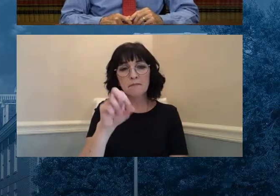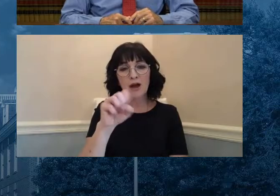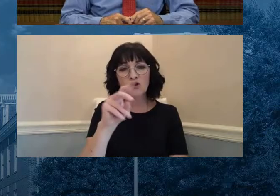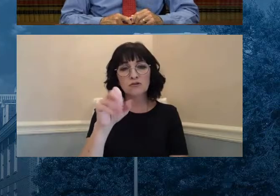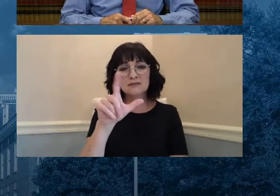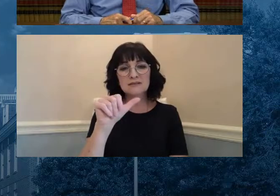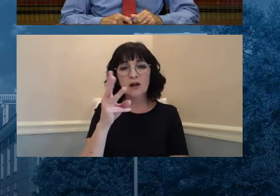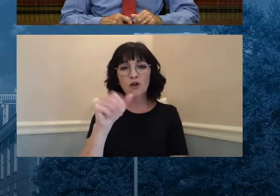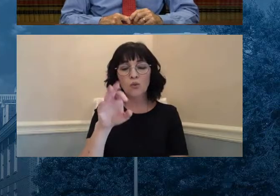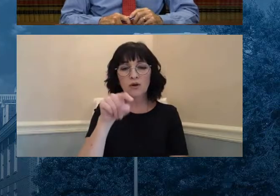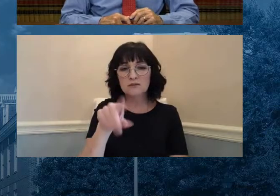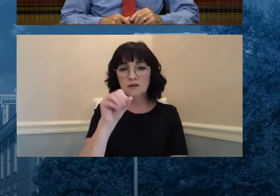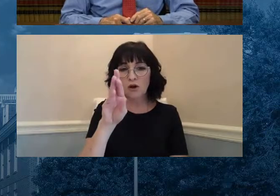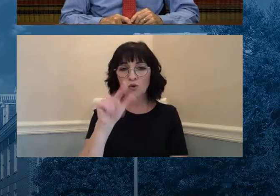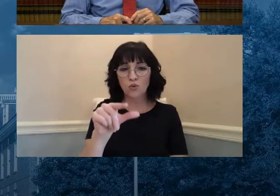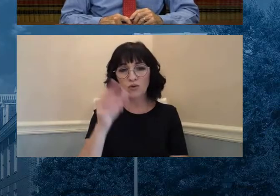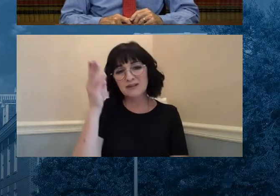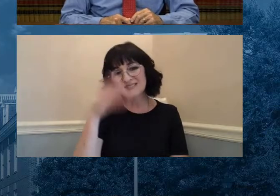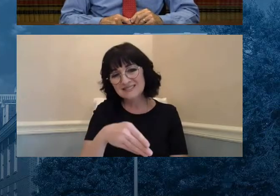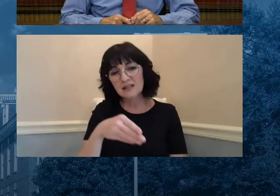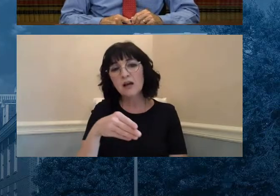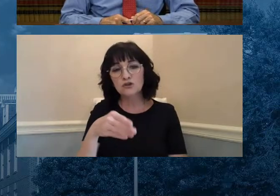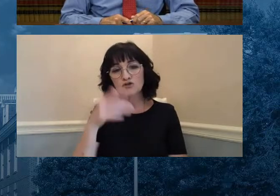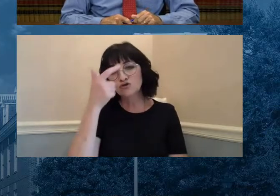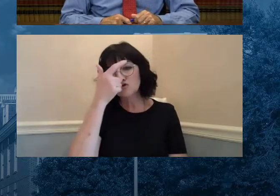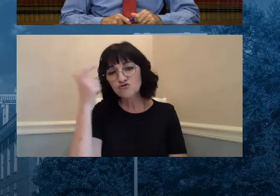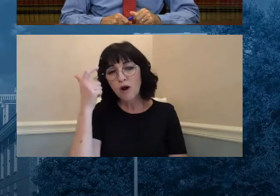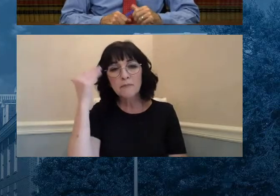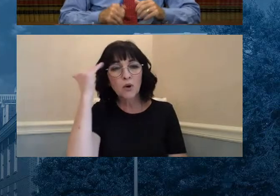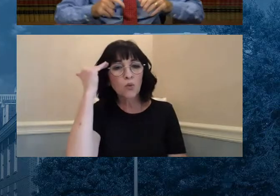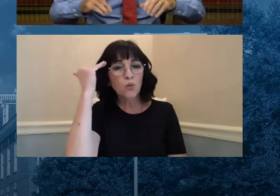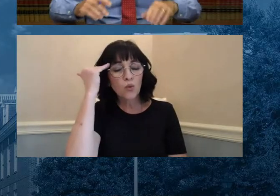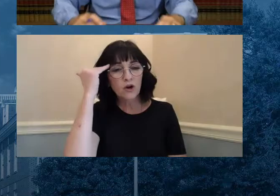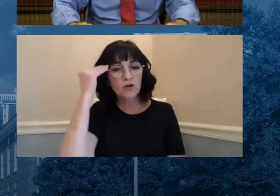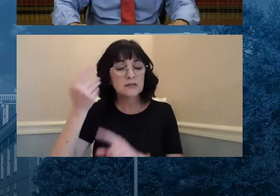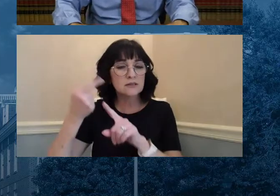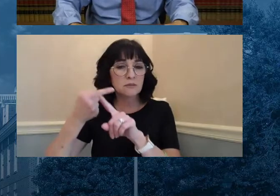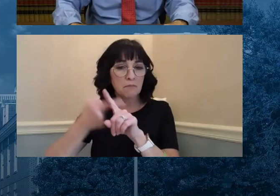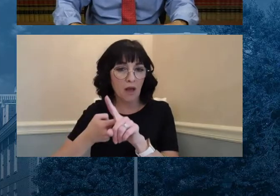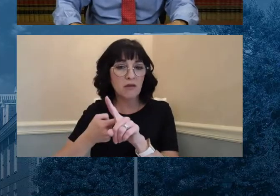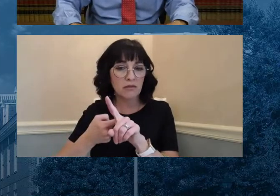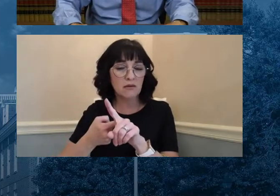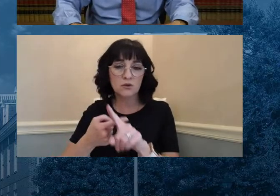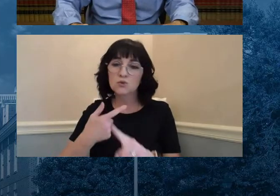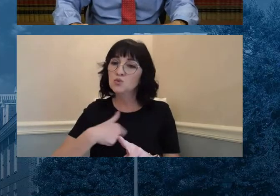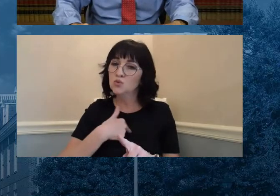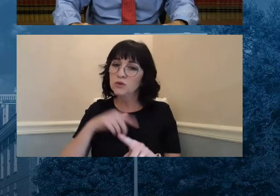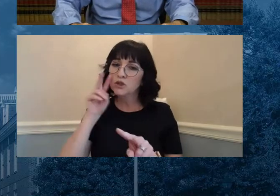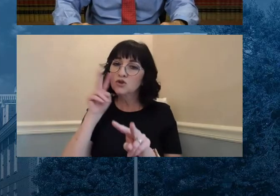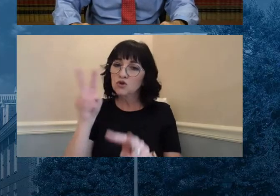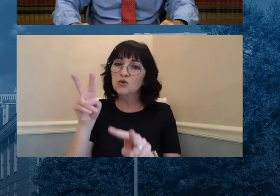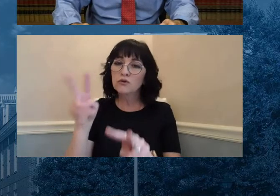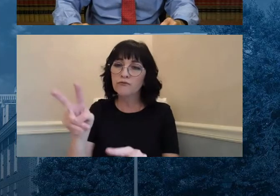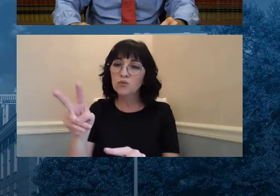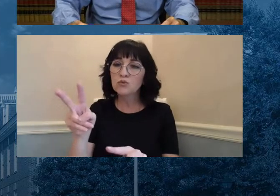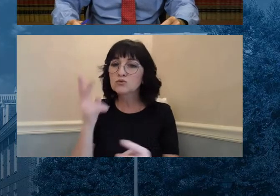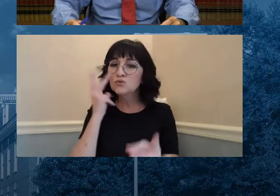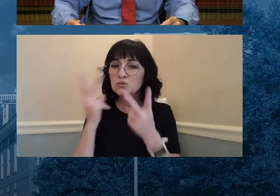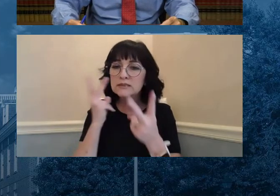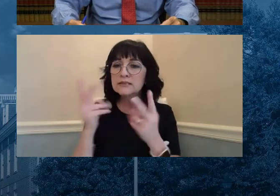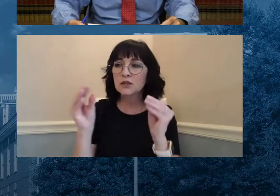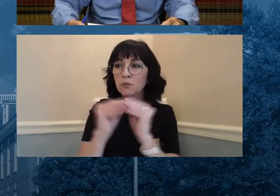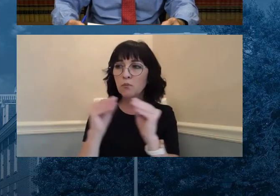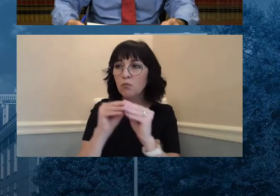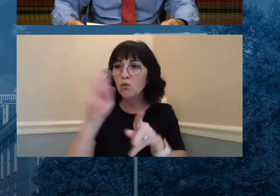de.gov/Trauma Awareness Month. We look forward to you registering and hearing more from you with the